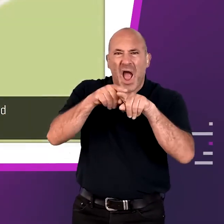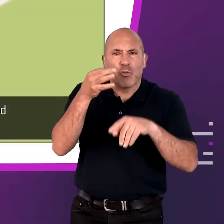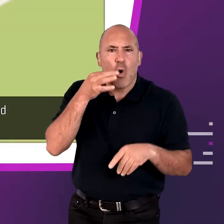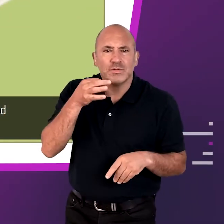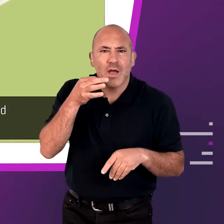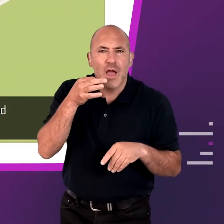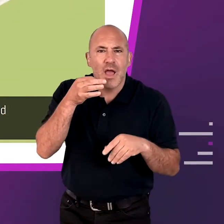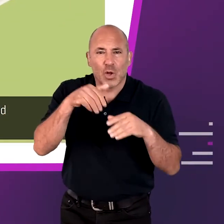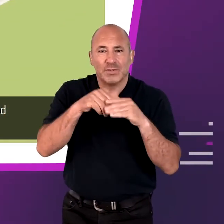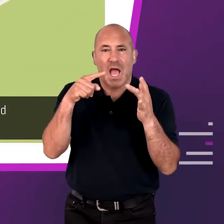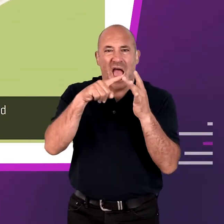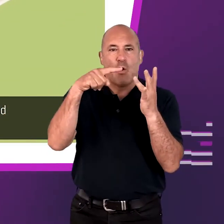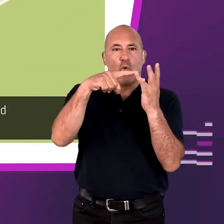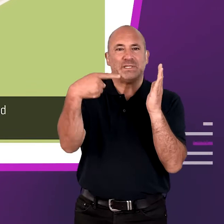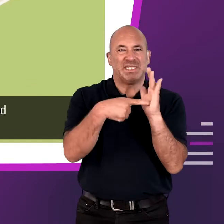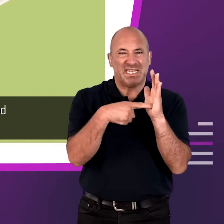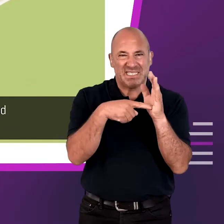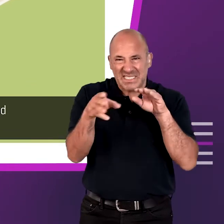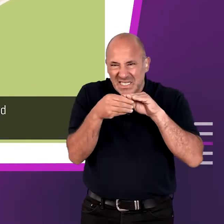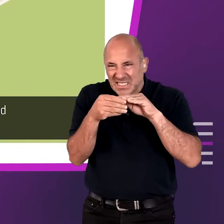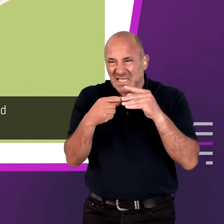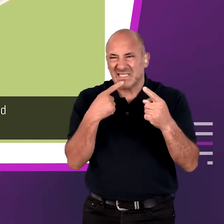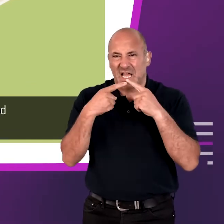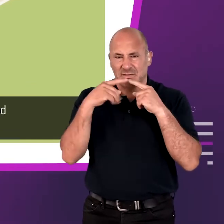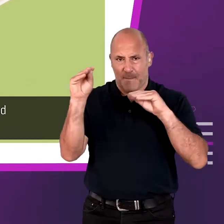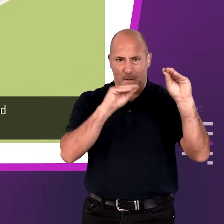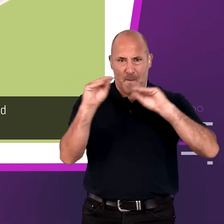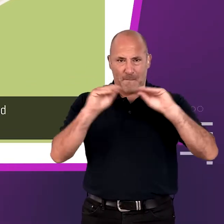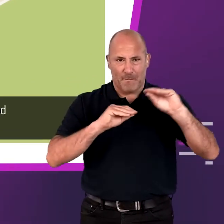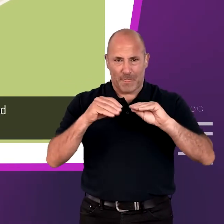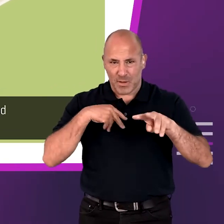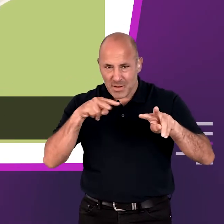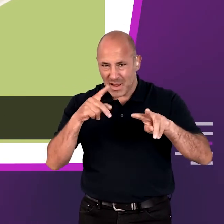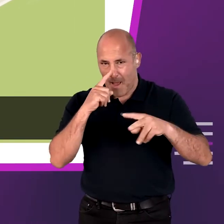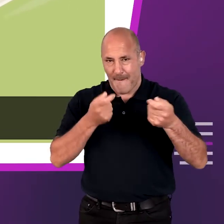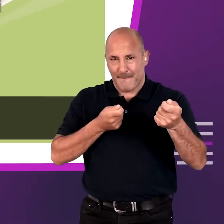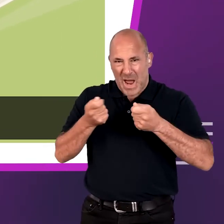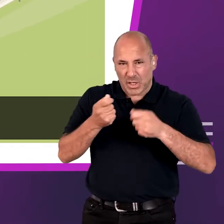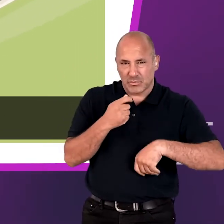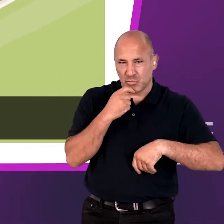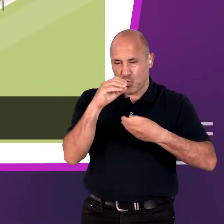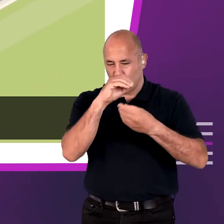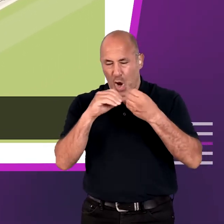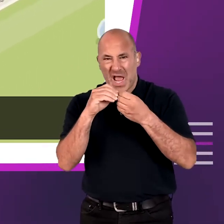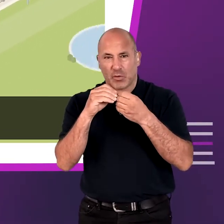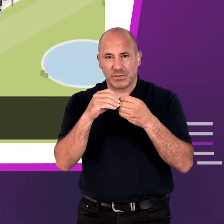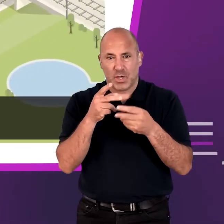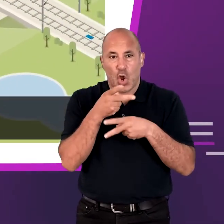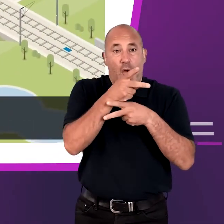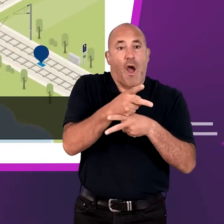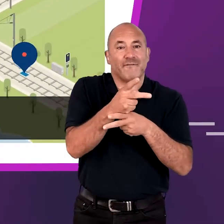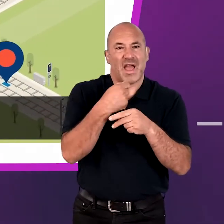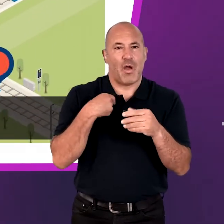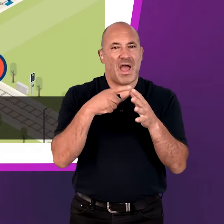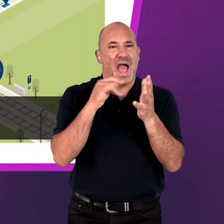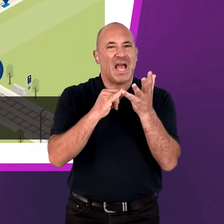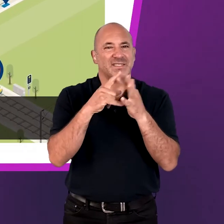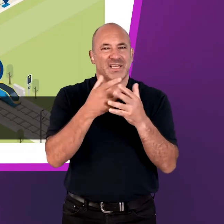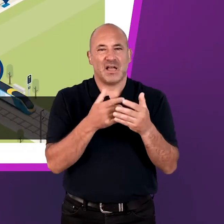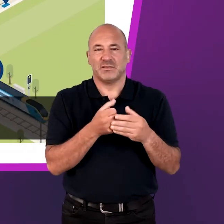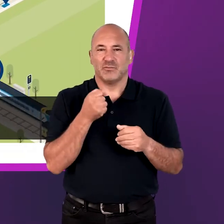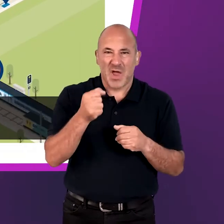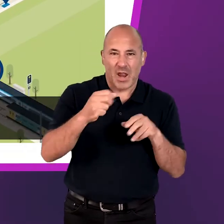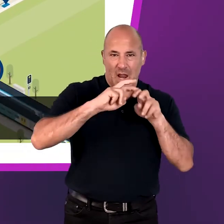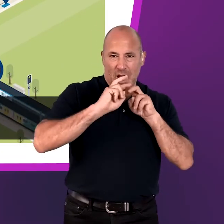By using Trackwater, including IoT sensors and data modelling, we can better manage and predict the maintenance of railway